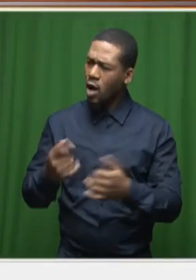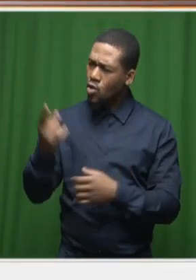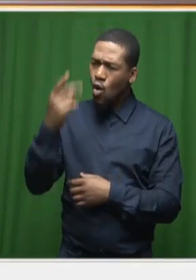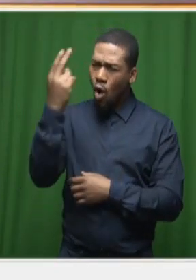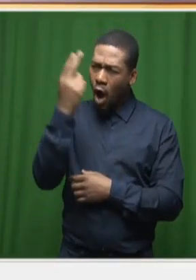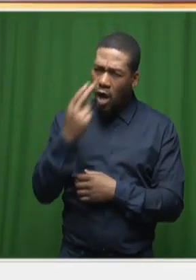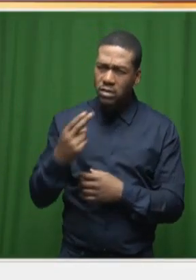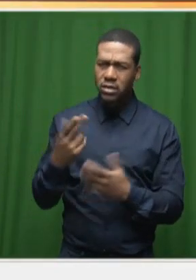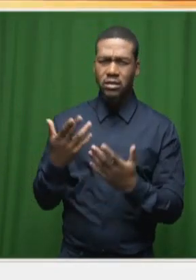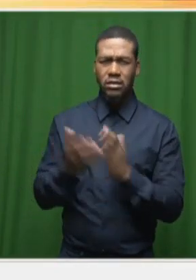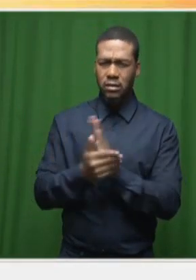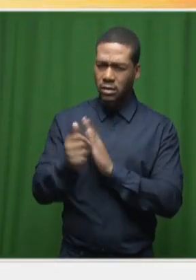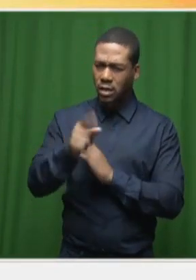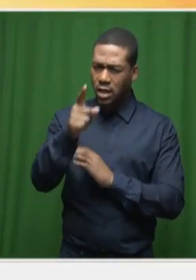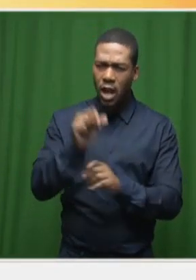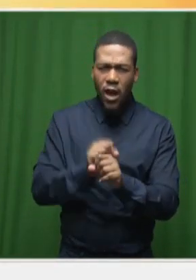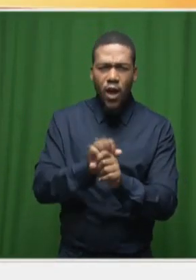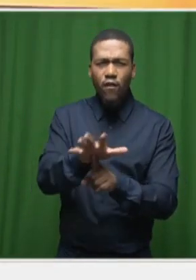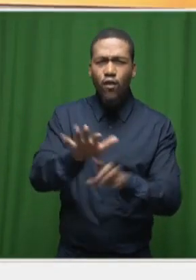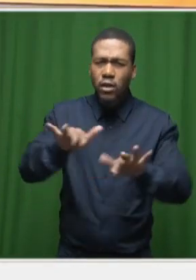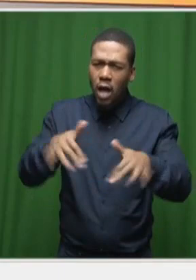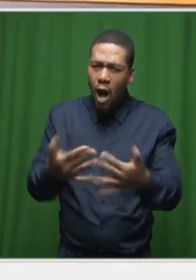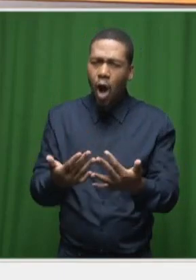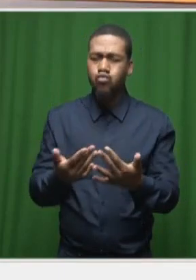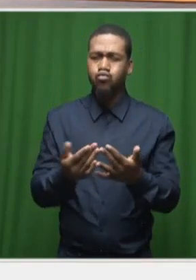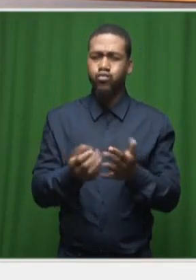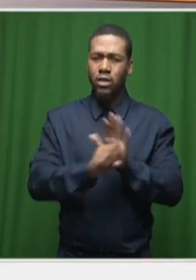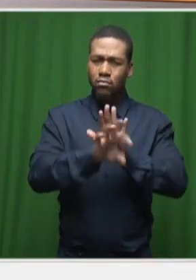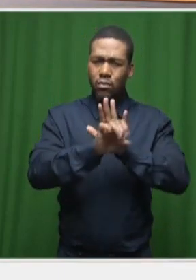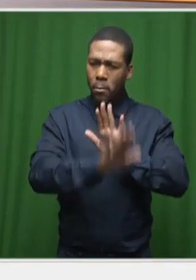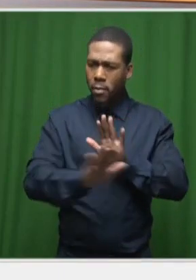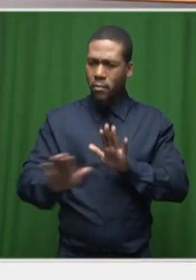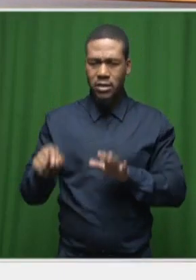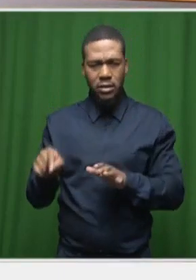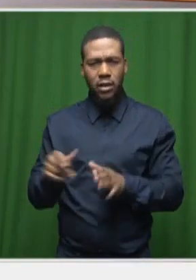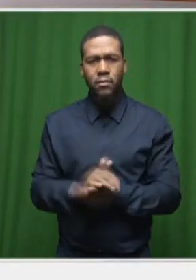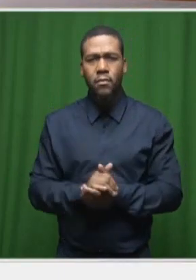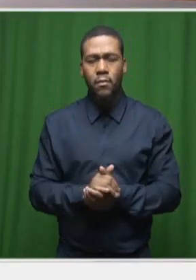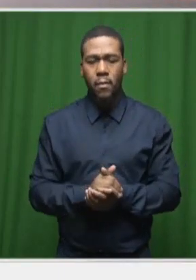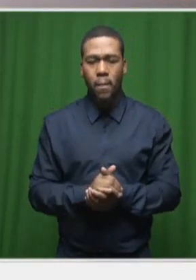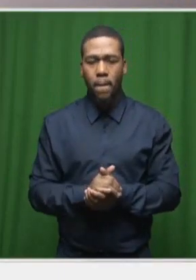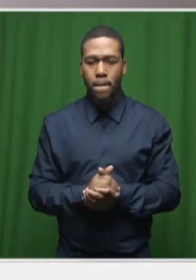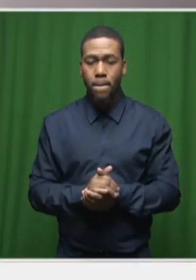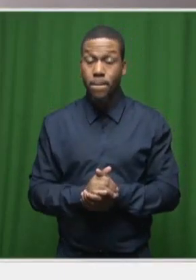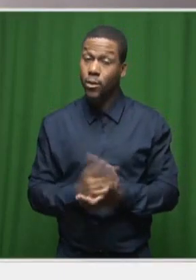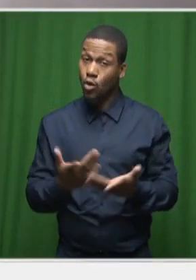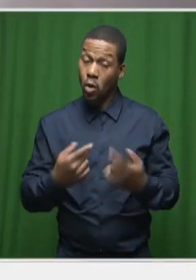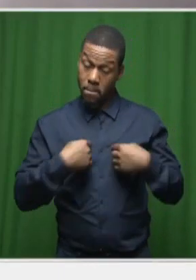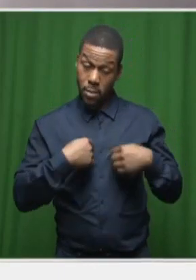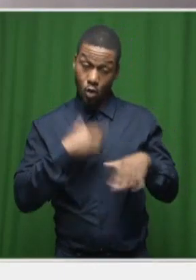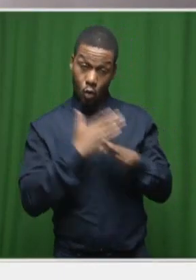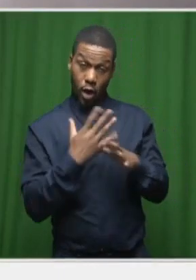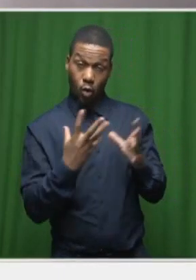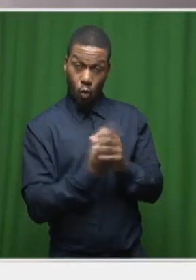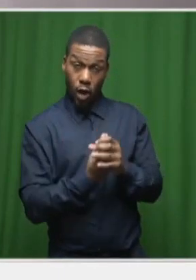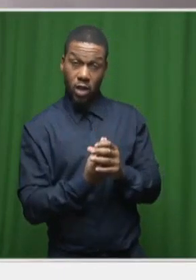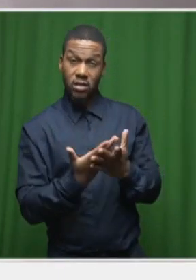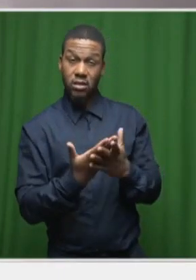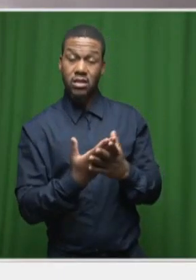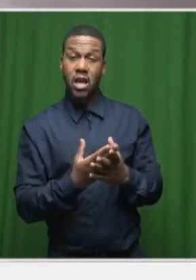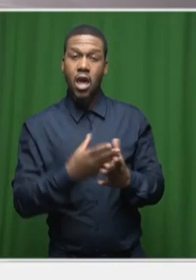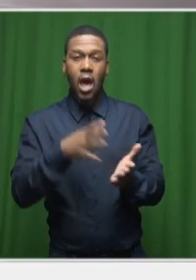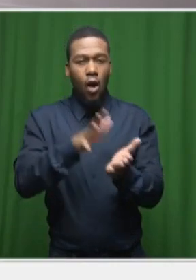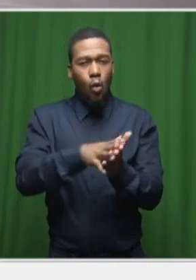to curating this particular exhibition? You know, I primarily work with adhesives, with wood glue, and for